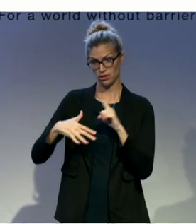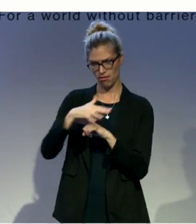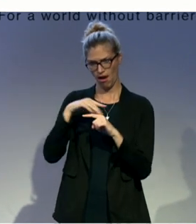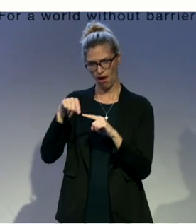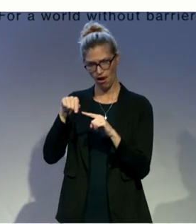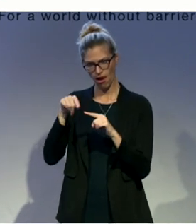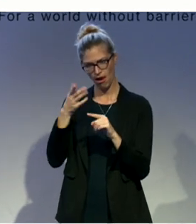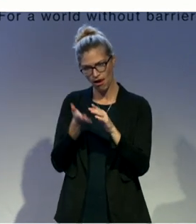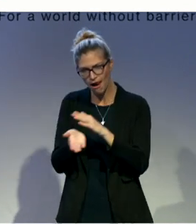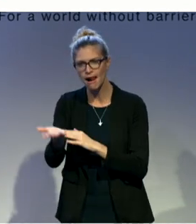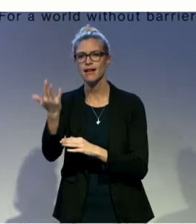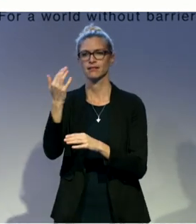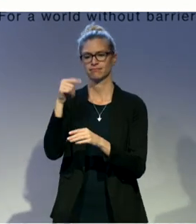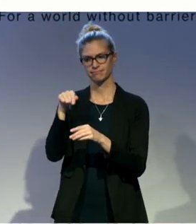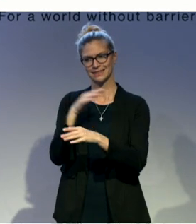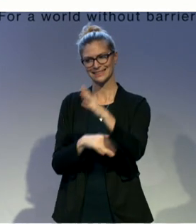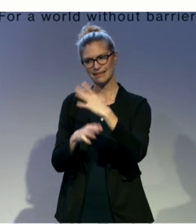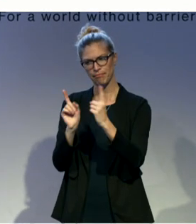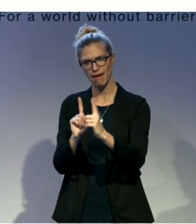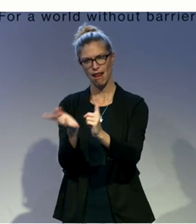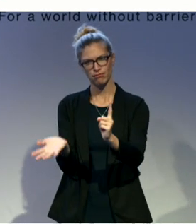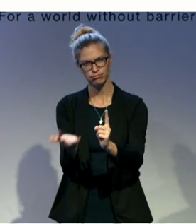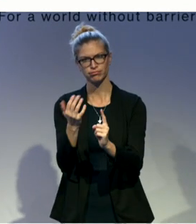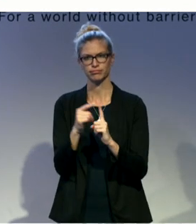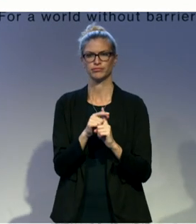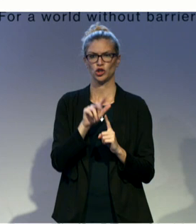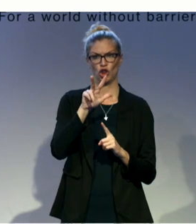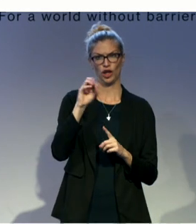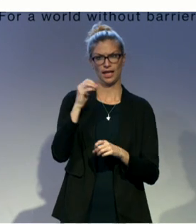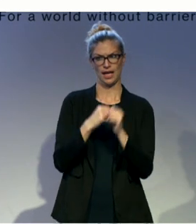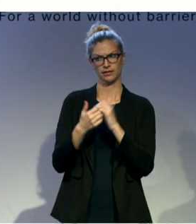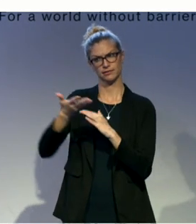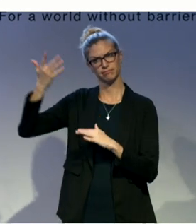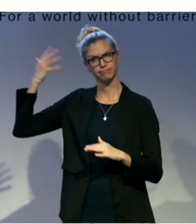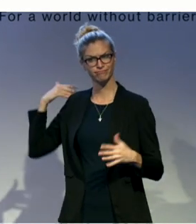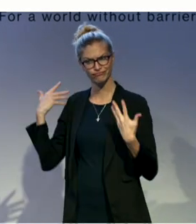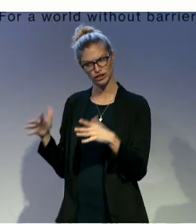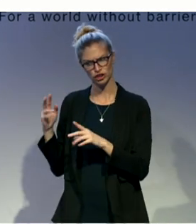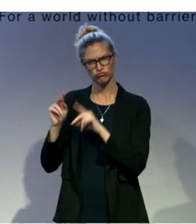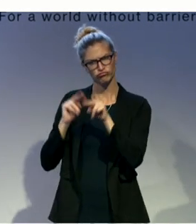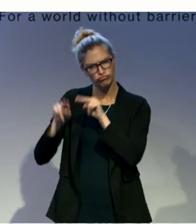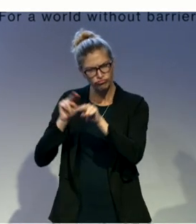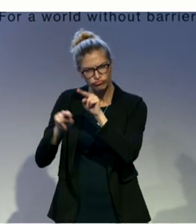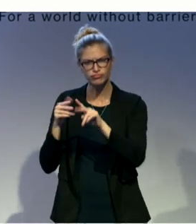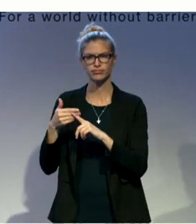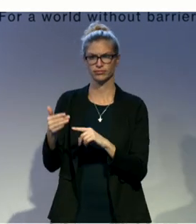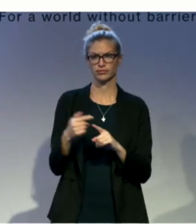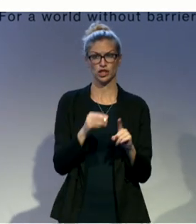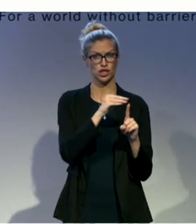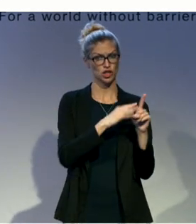disability for 30 years. It provides services like housing, social and medical